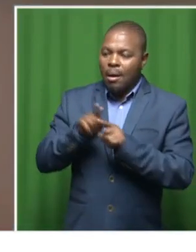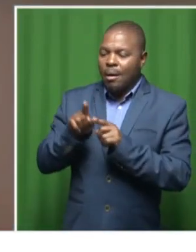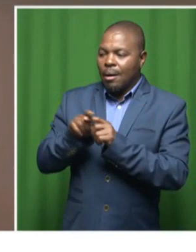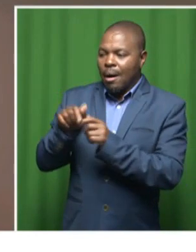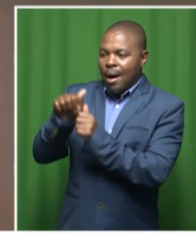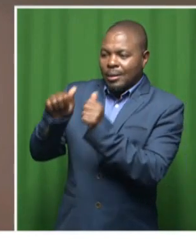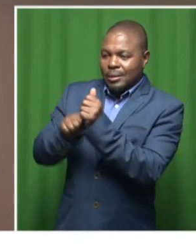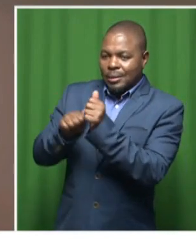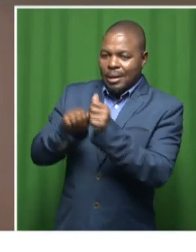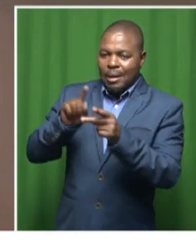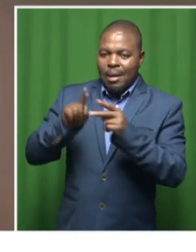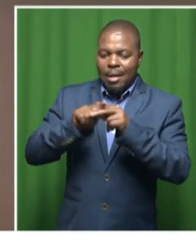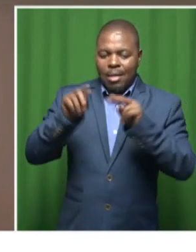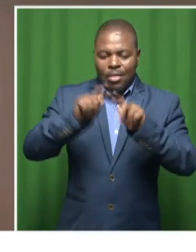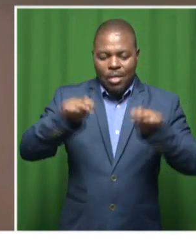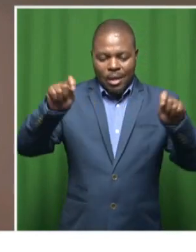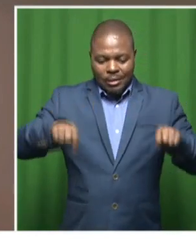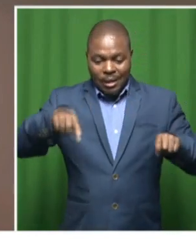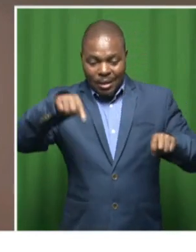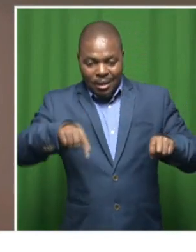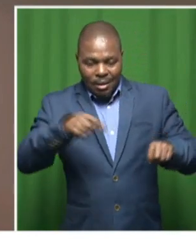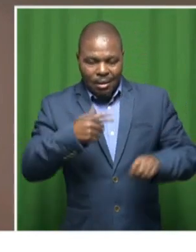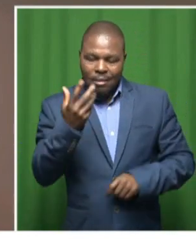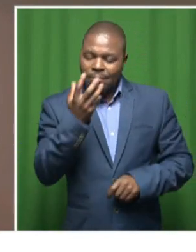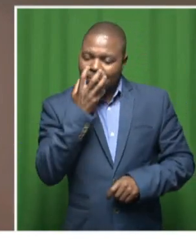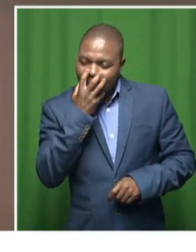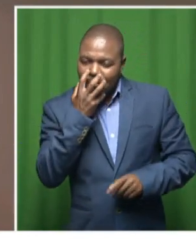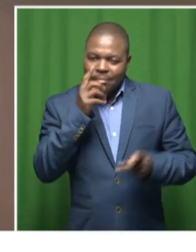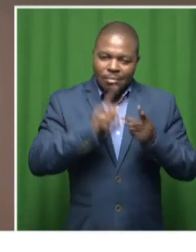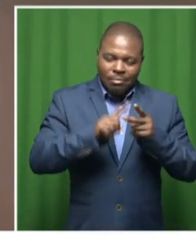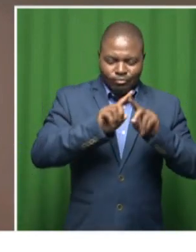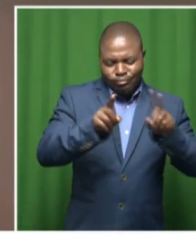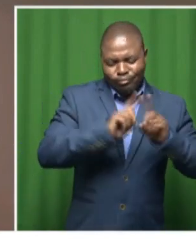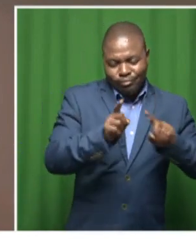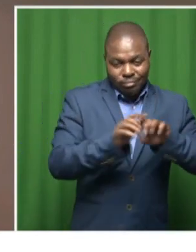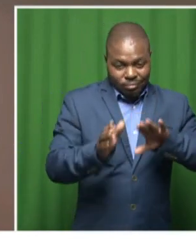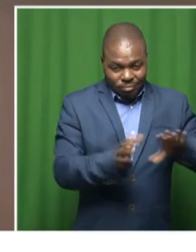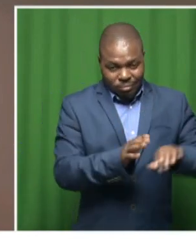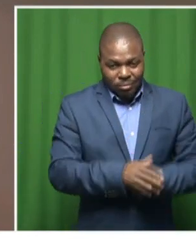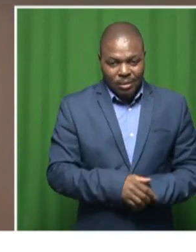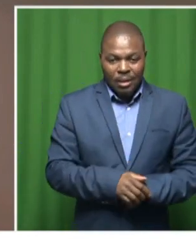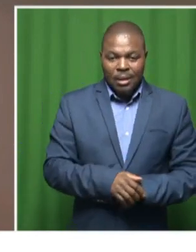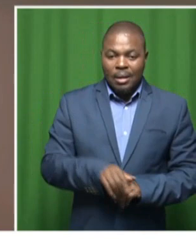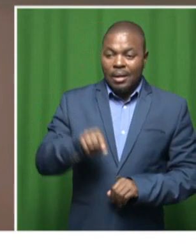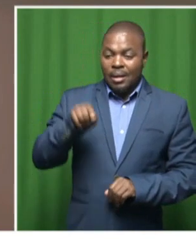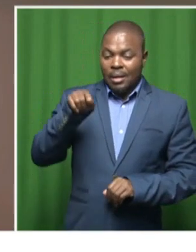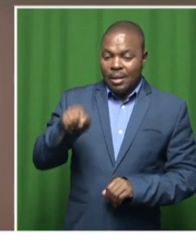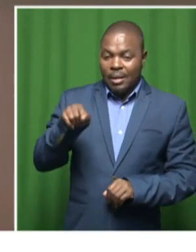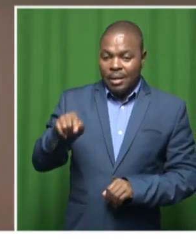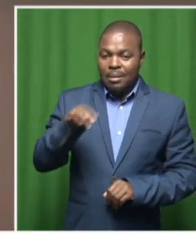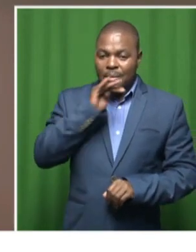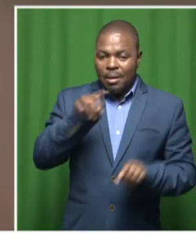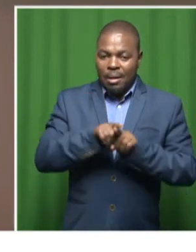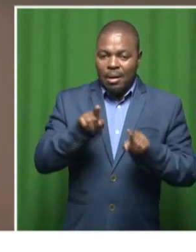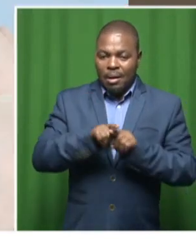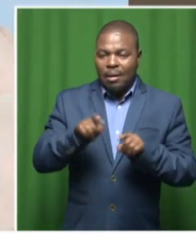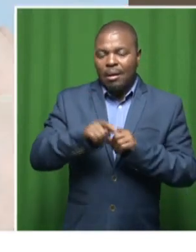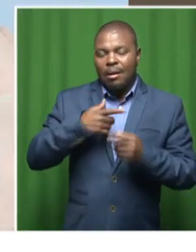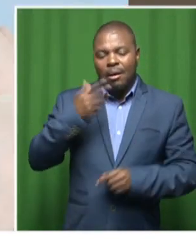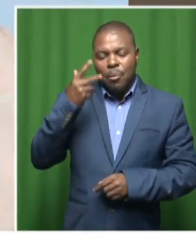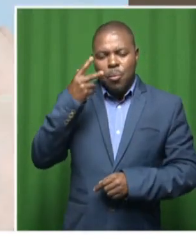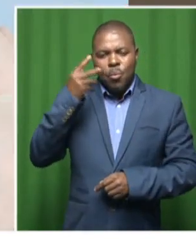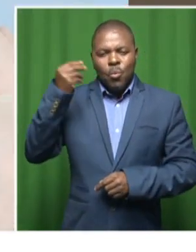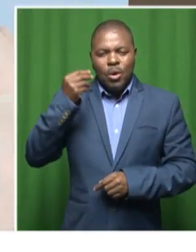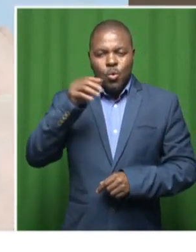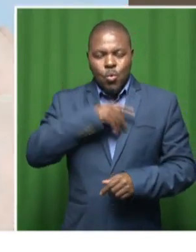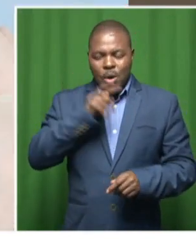well as theatre consumables, drugs, gases, dressings, all of that stuff. So if you're looking at a straightforward standard liposuction, for example, you're